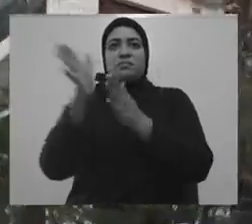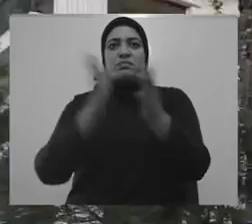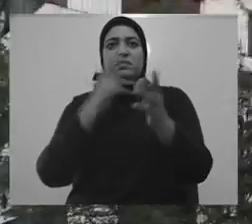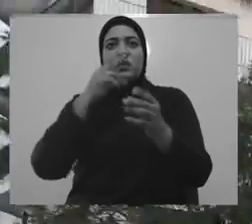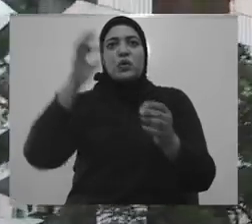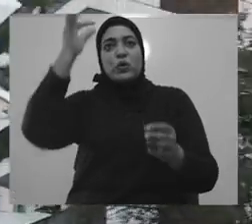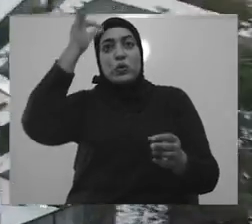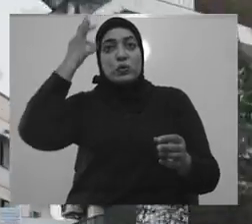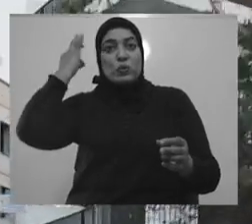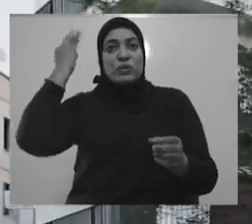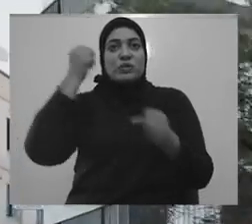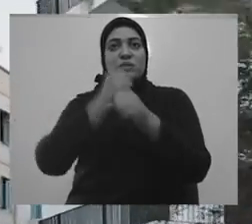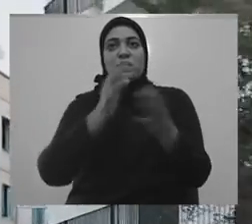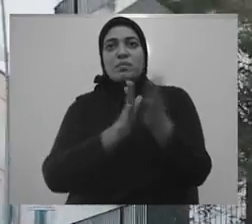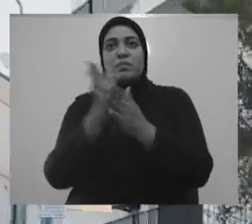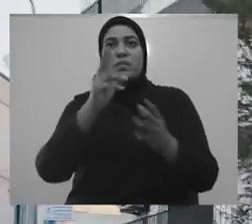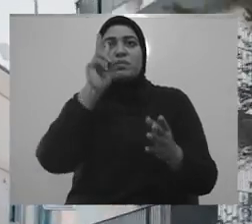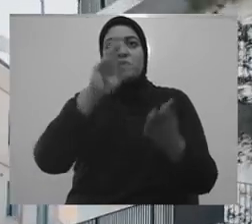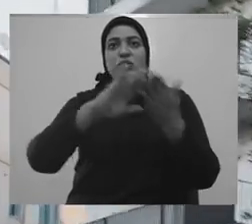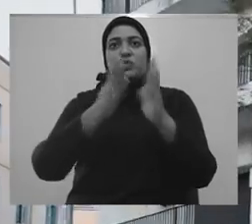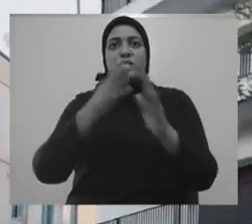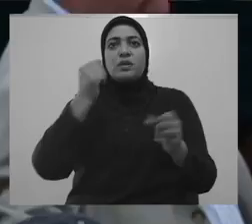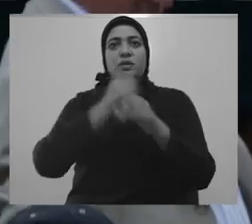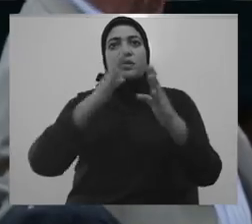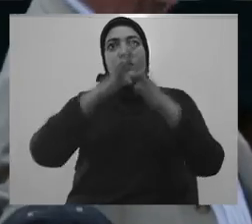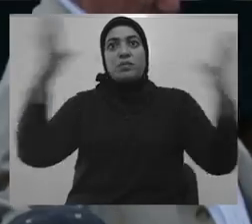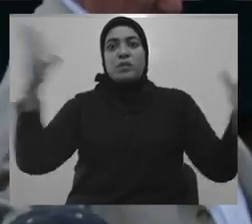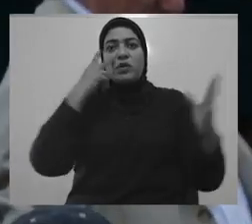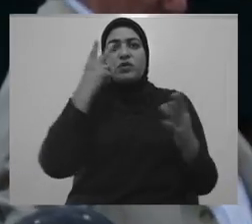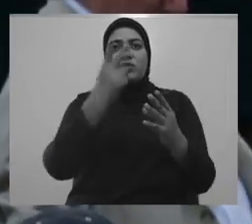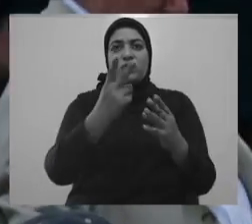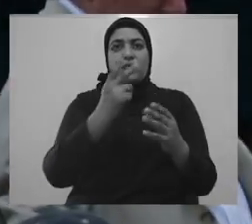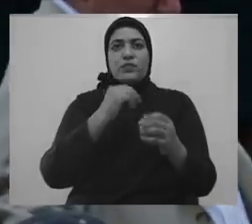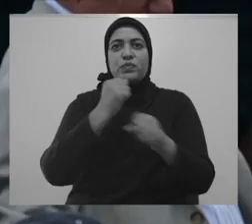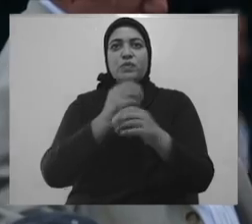organizations and associations. There is lot of work to do in Tunisia.